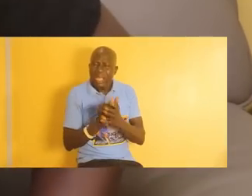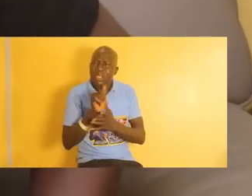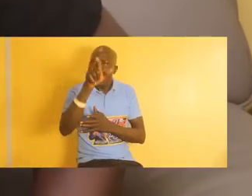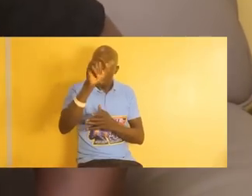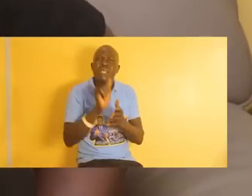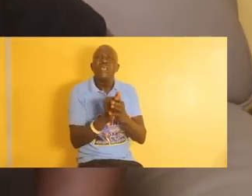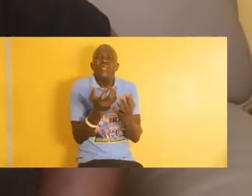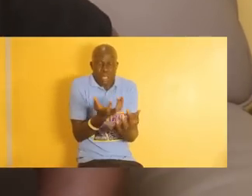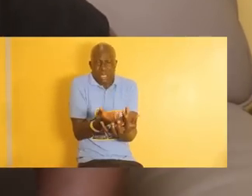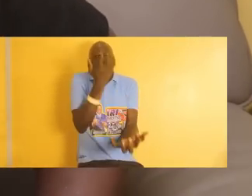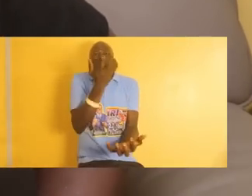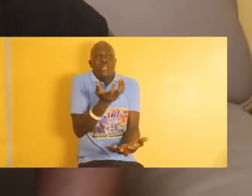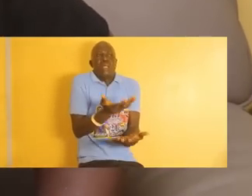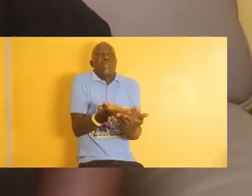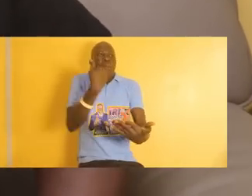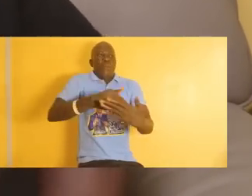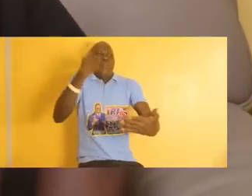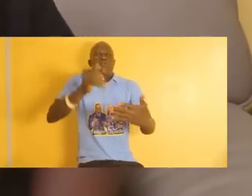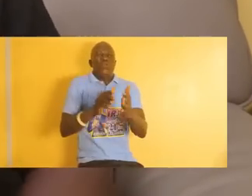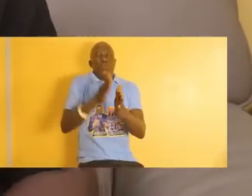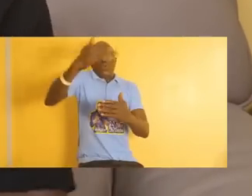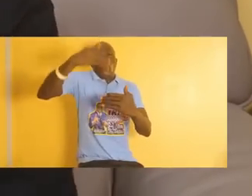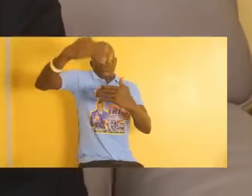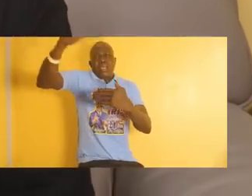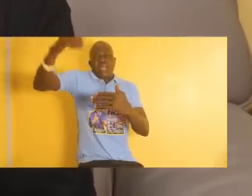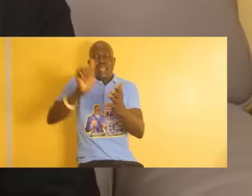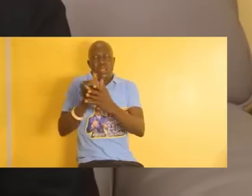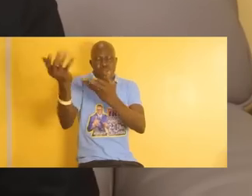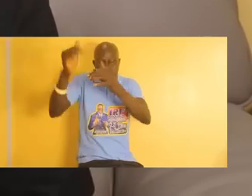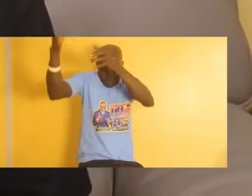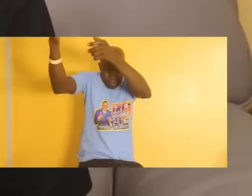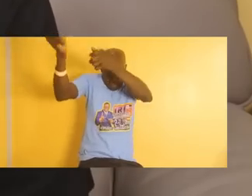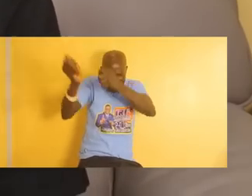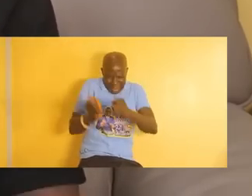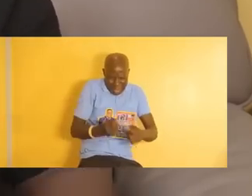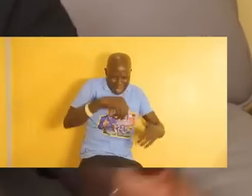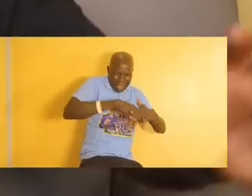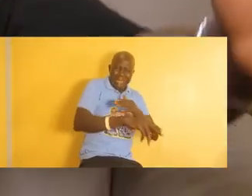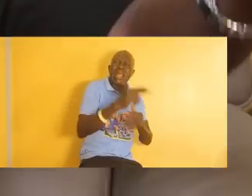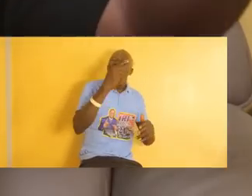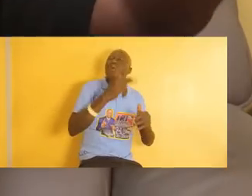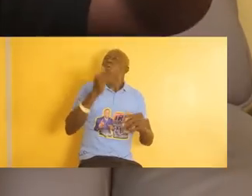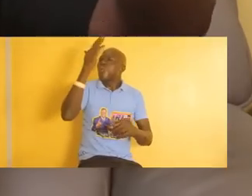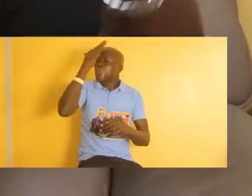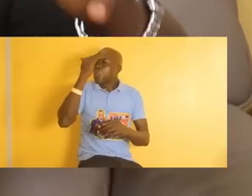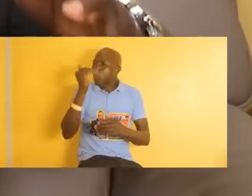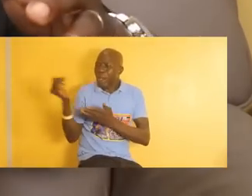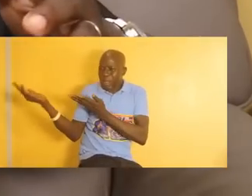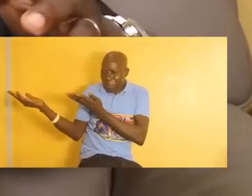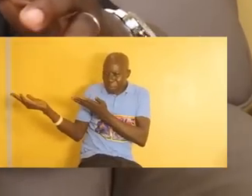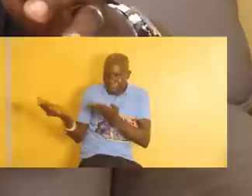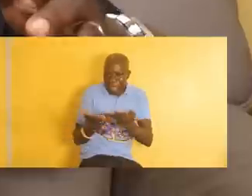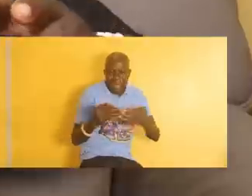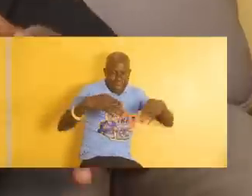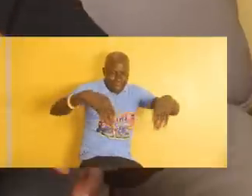Why is it that you are rich before you move higher and you are demoted? What is the cause? In the name of Jesus. Kilo to ko ja jo gele tefari